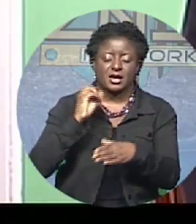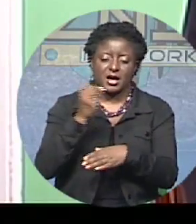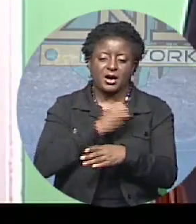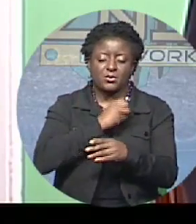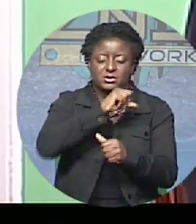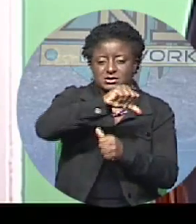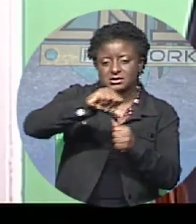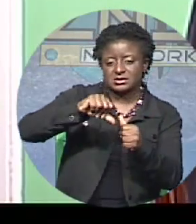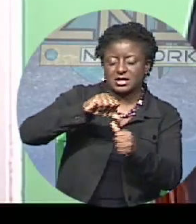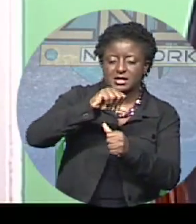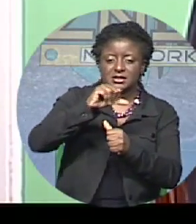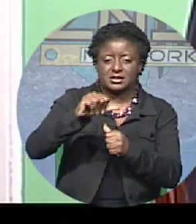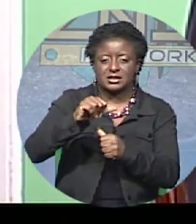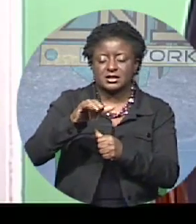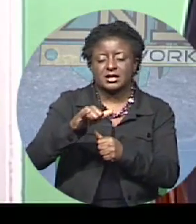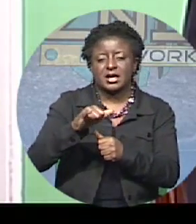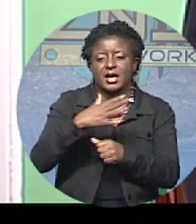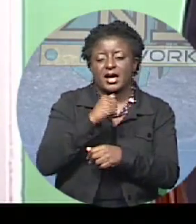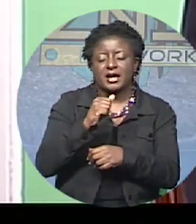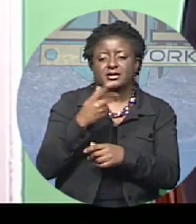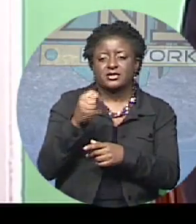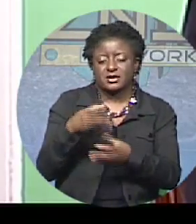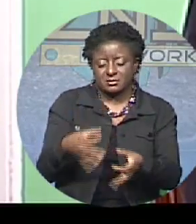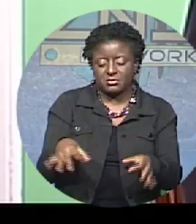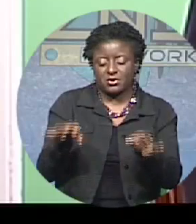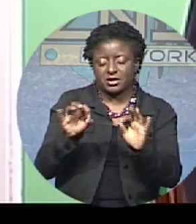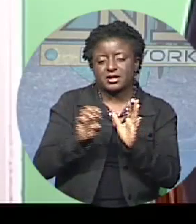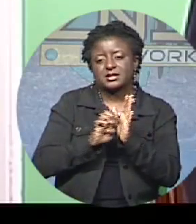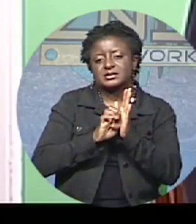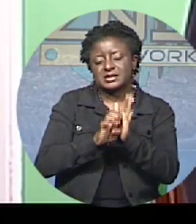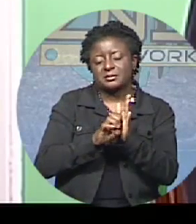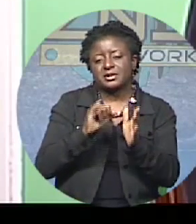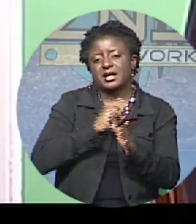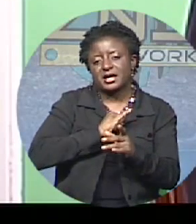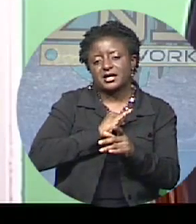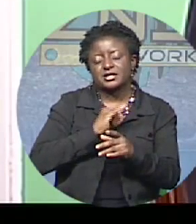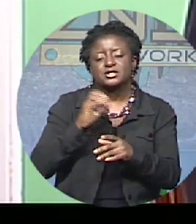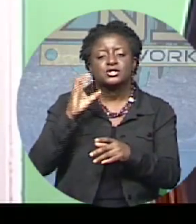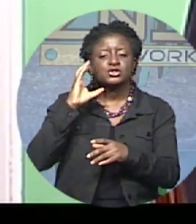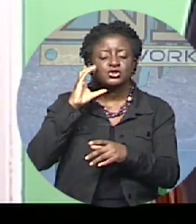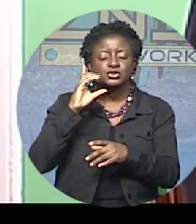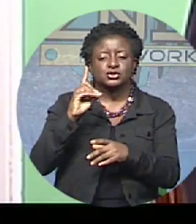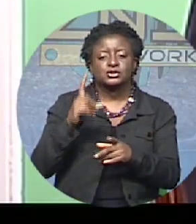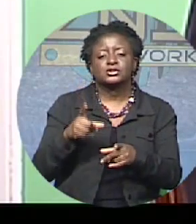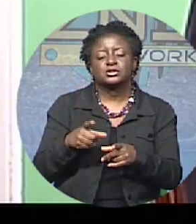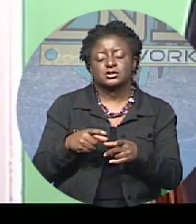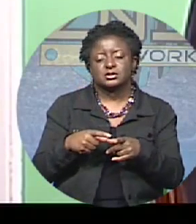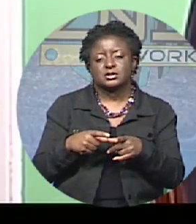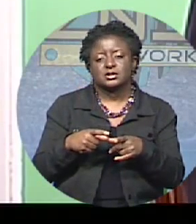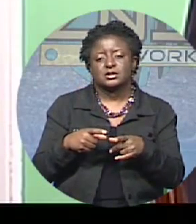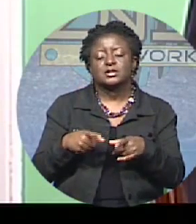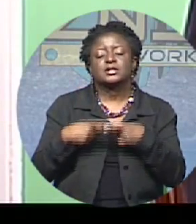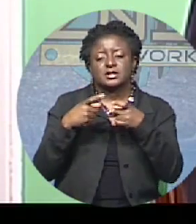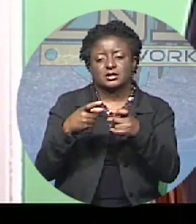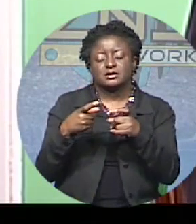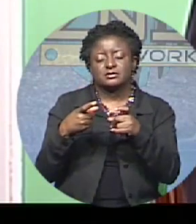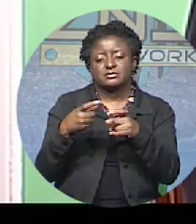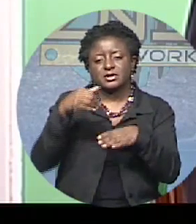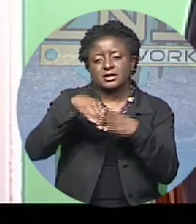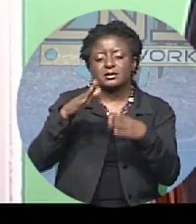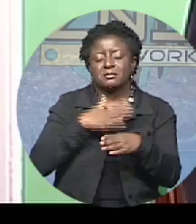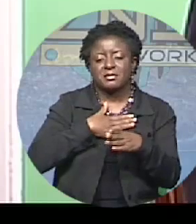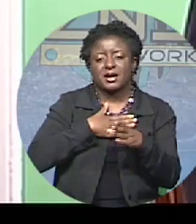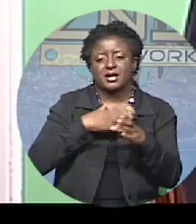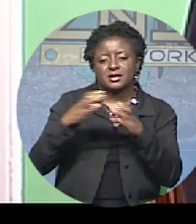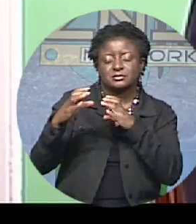the important example that I should be setting in my interactions with all Bahamians,